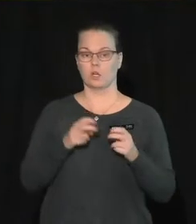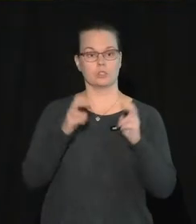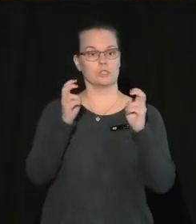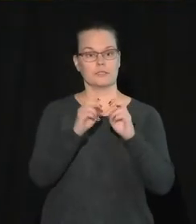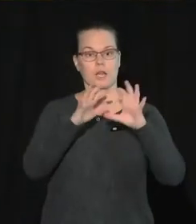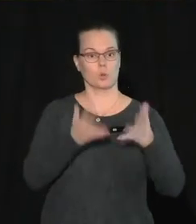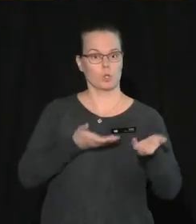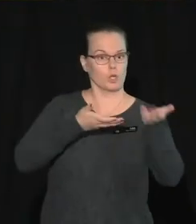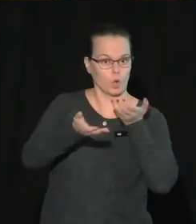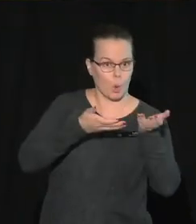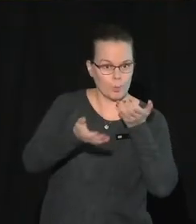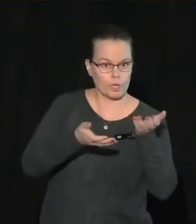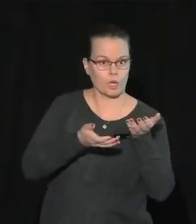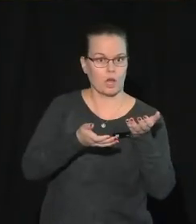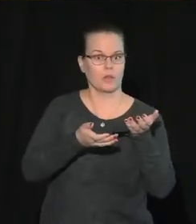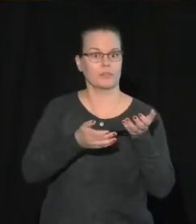communication services.